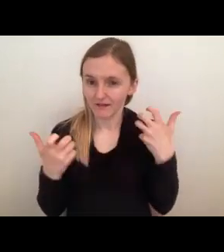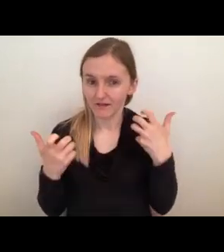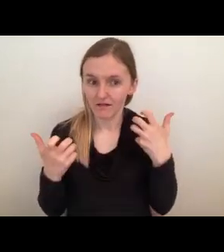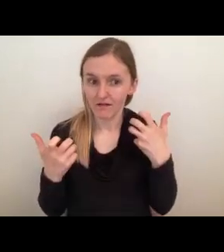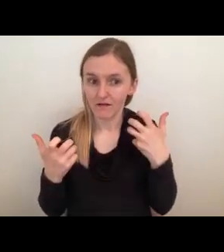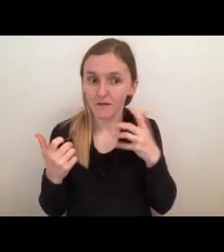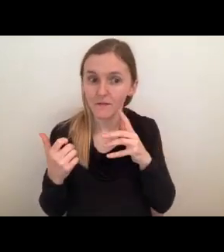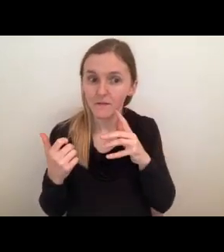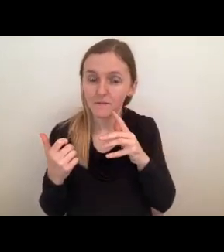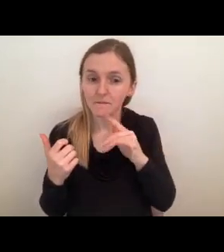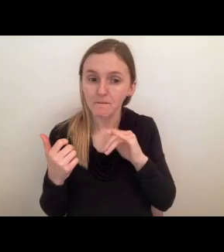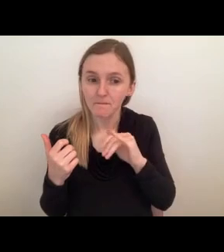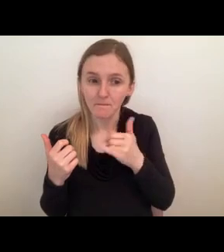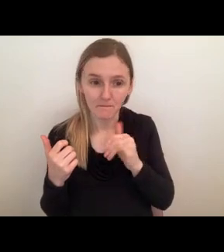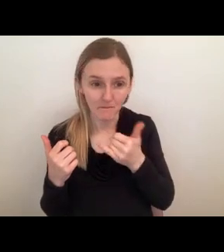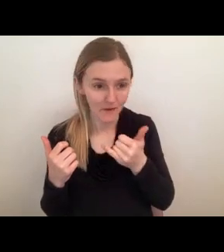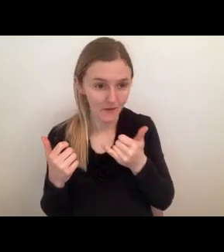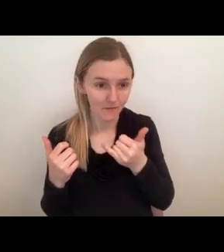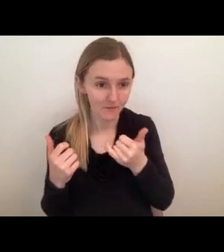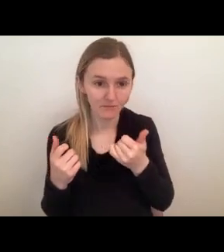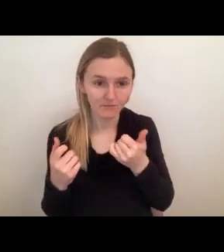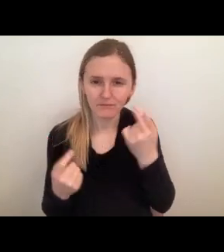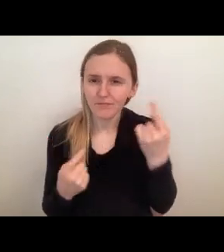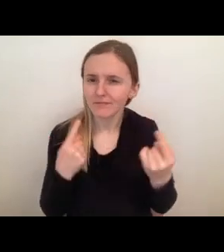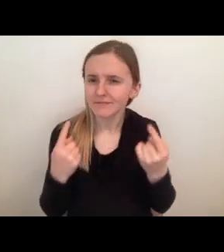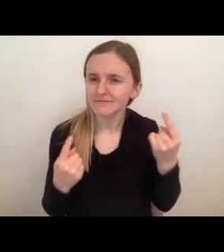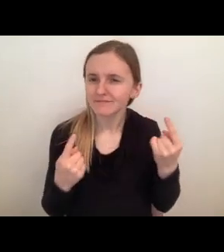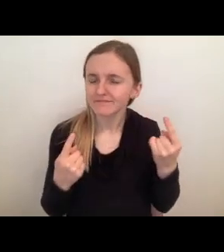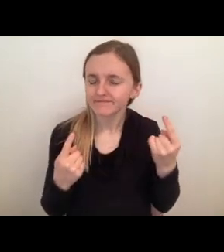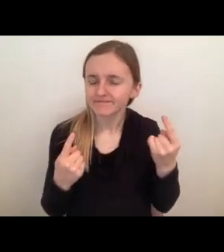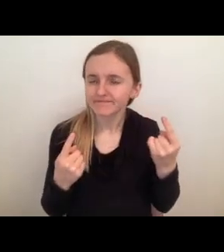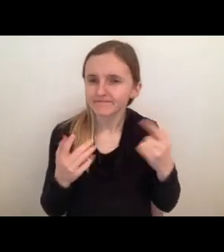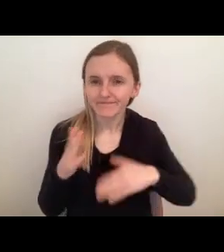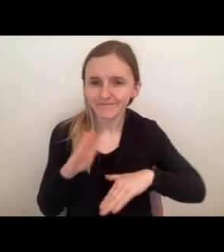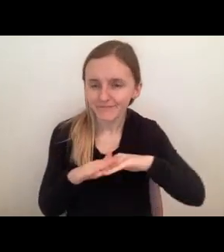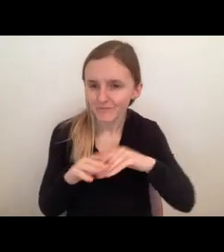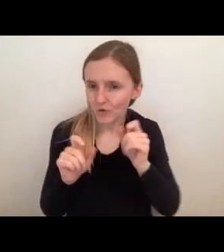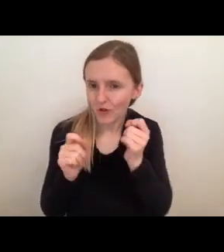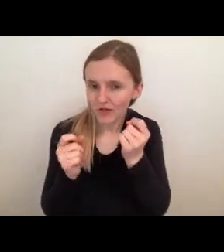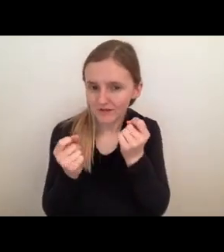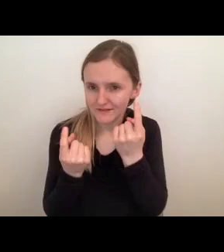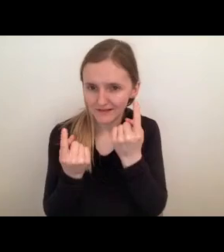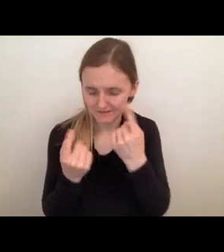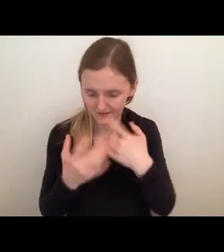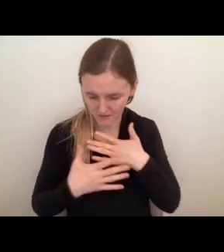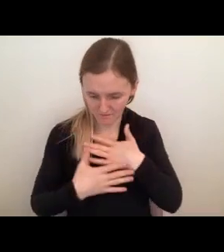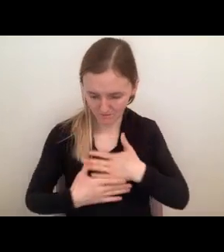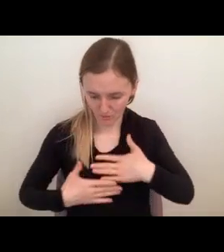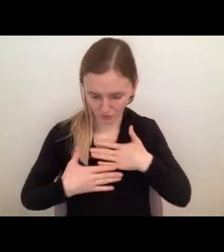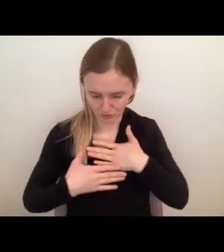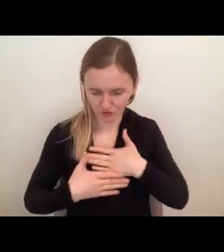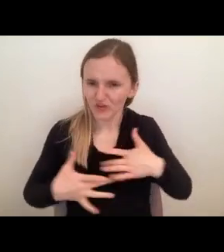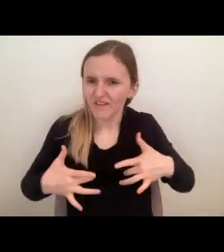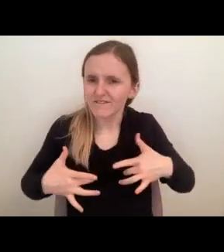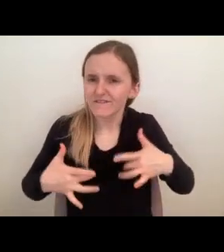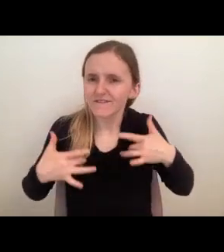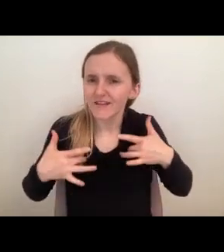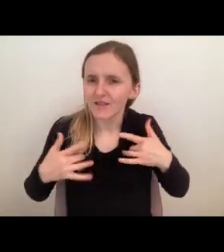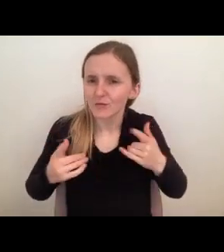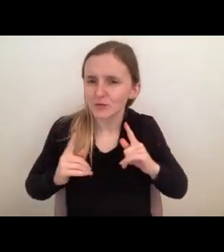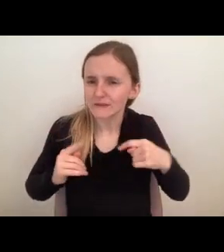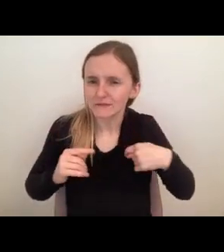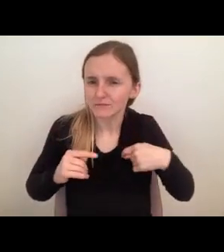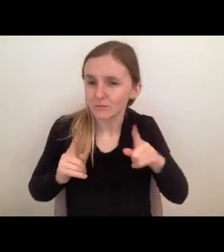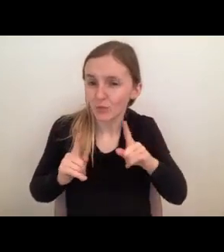they haven't got an understanding of what those emotions, what those feelings are like.